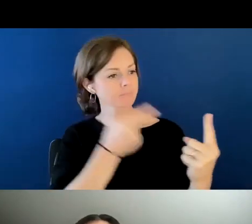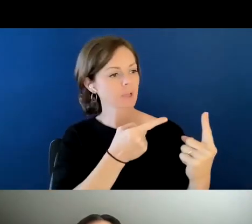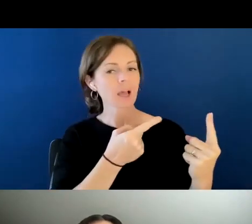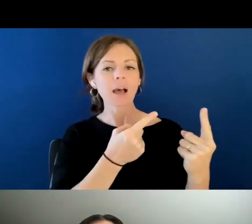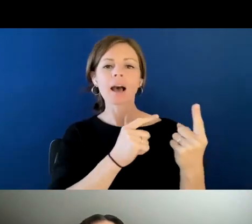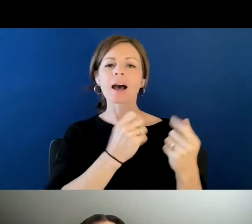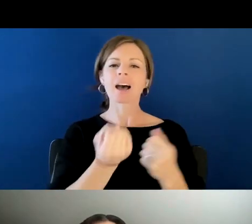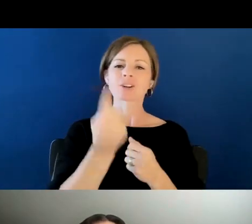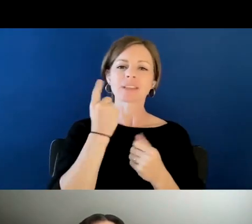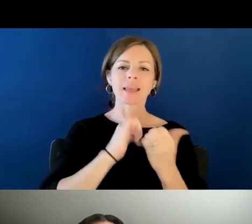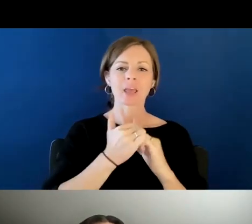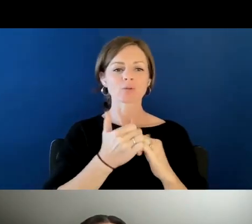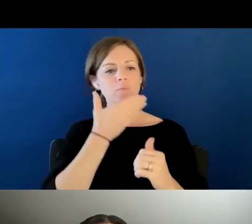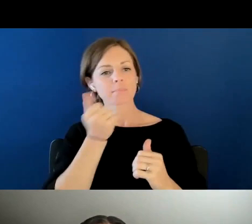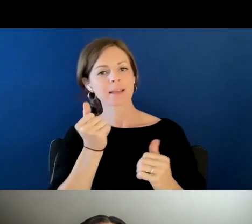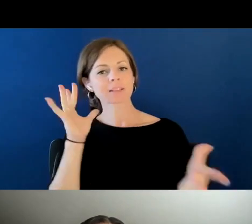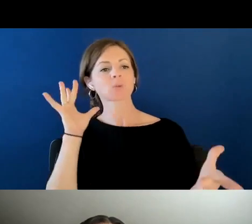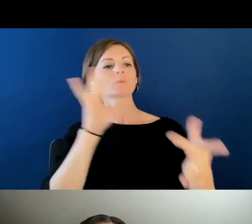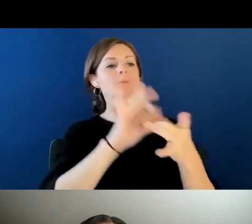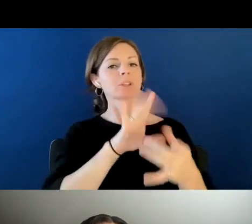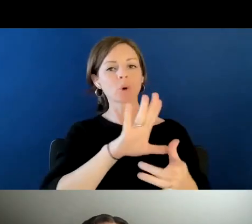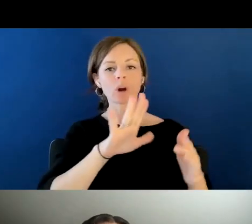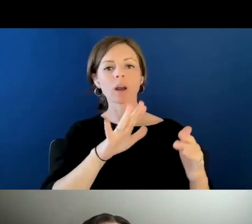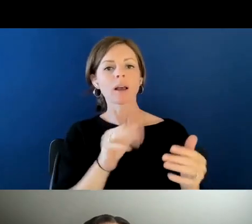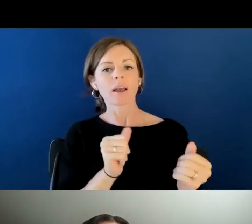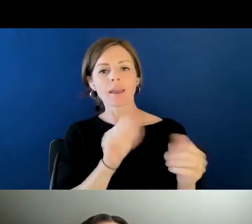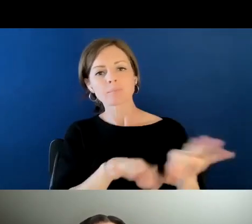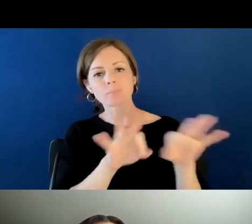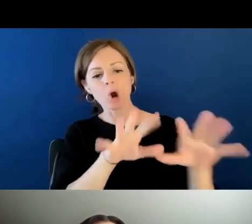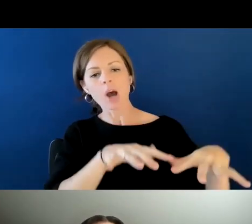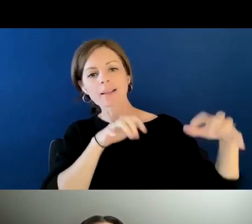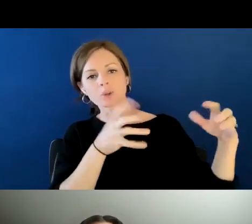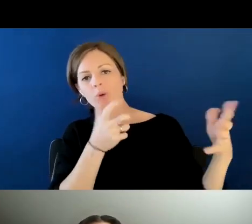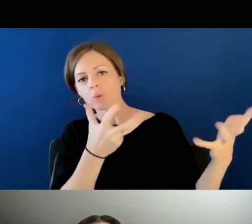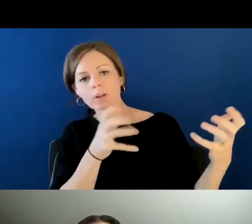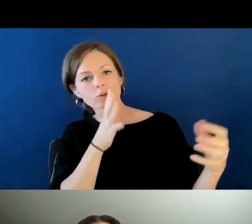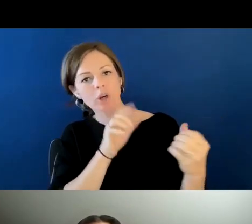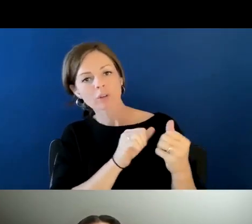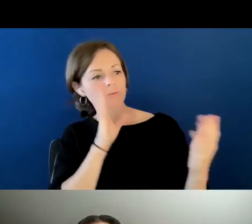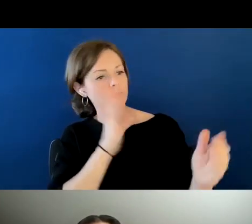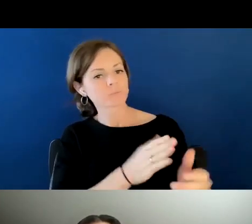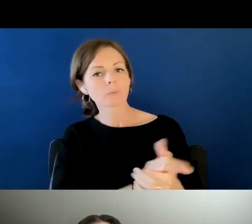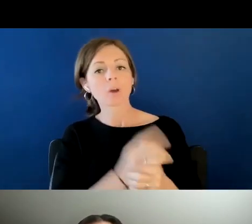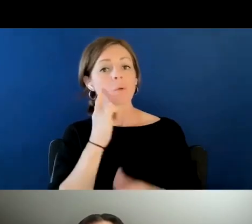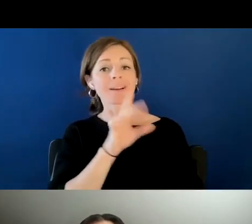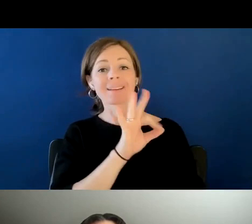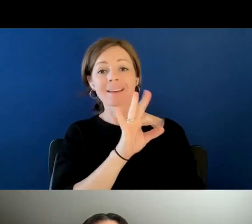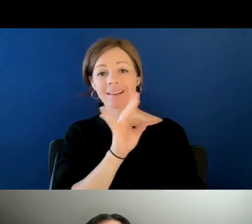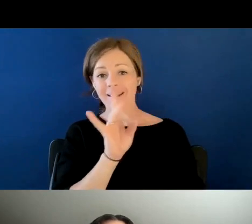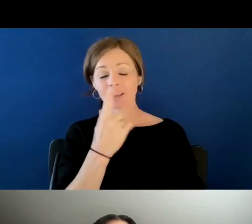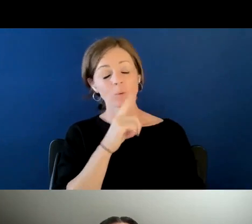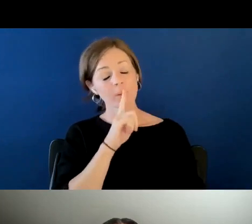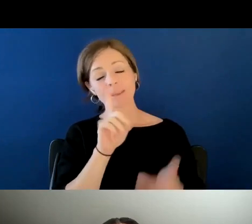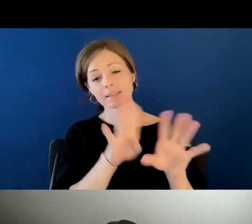best reach your key audiences. And in this case, for 988, this was really important for us to understand so that we could